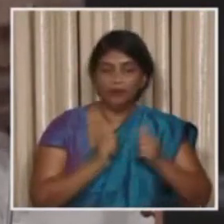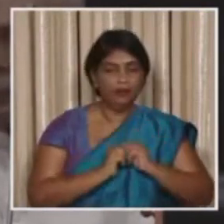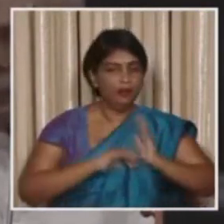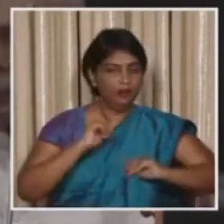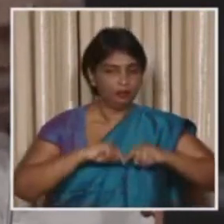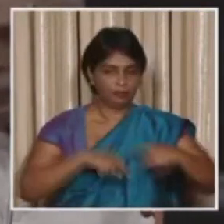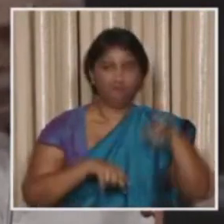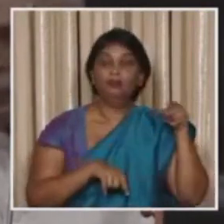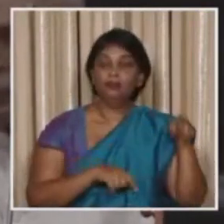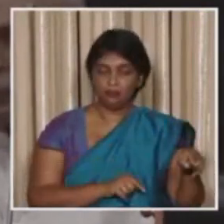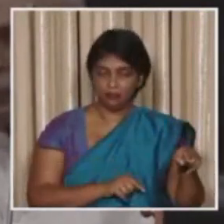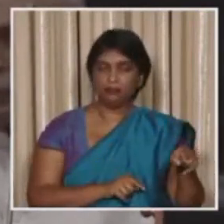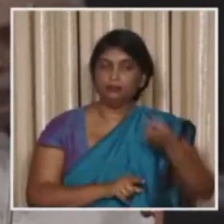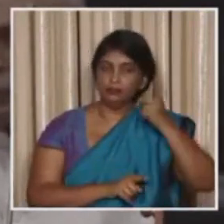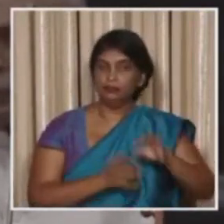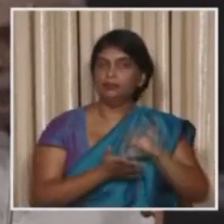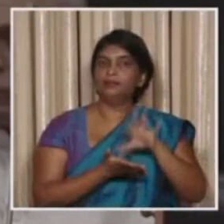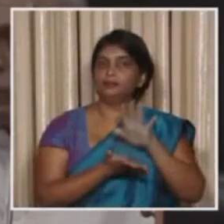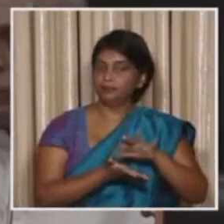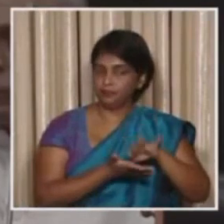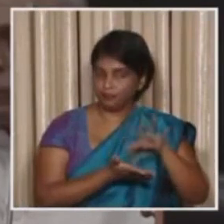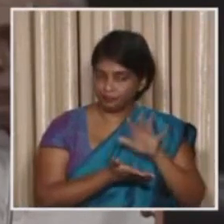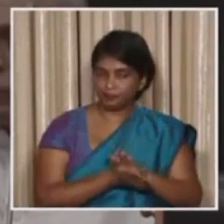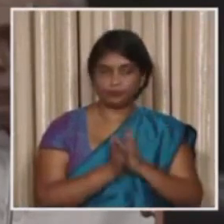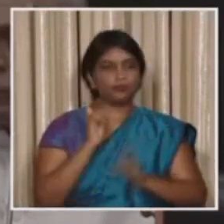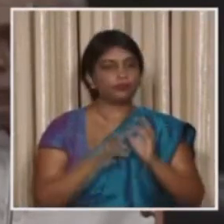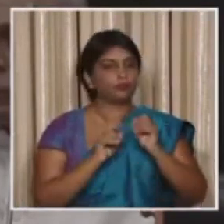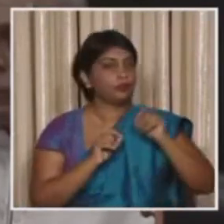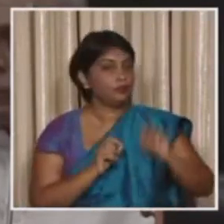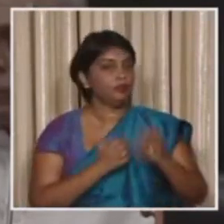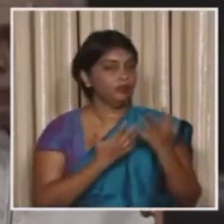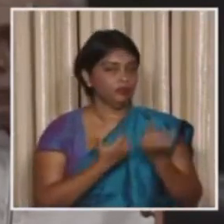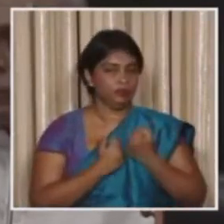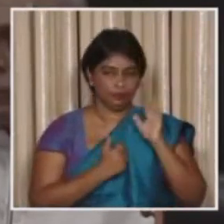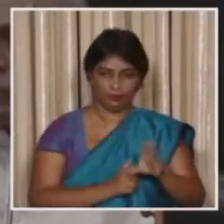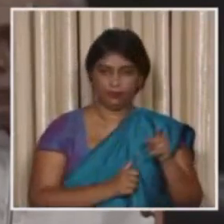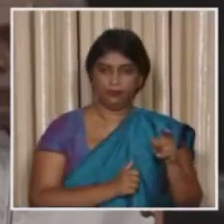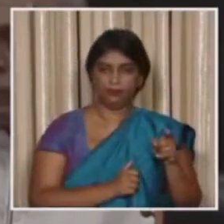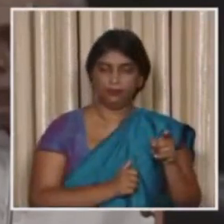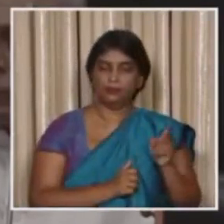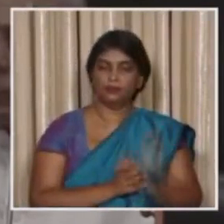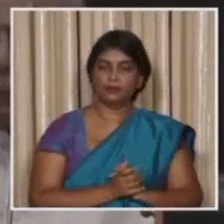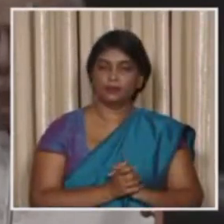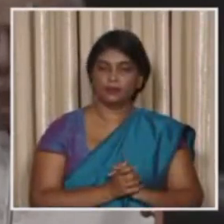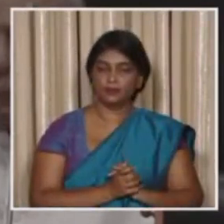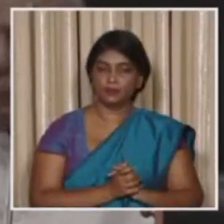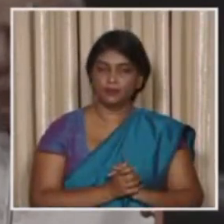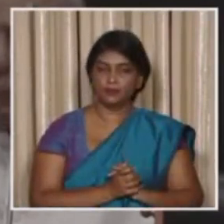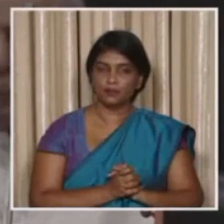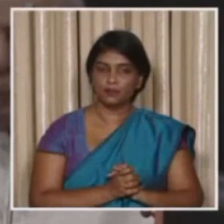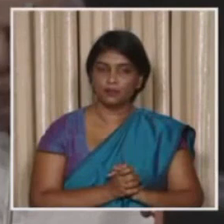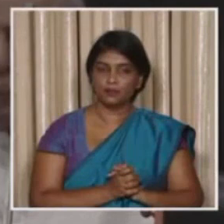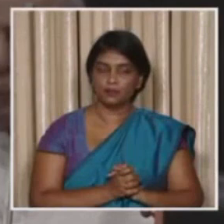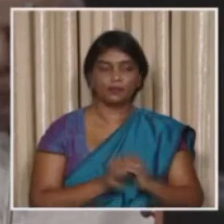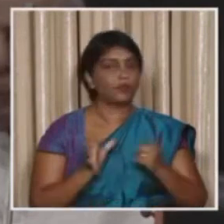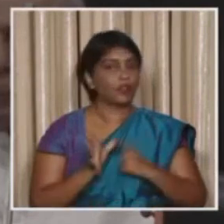cabinet. Further, OMP with 10 new panels totaling 24 are expected to be in operation from August